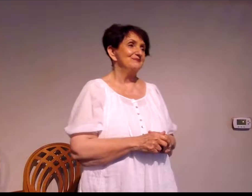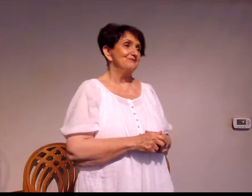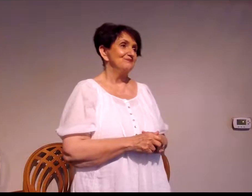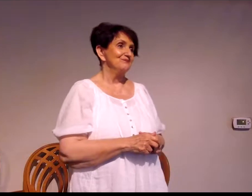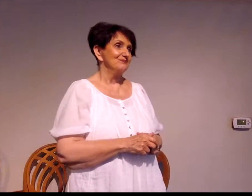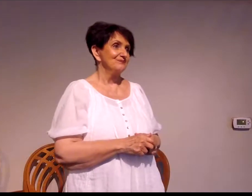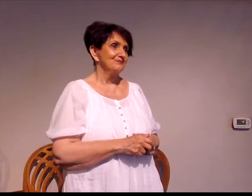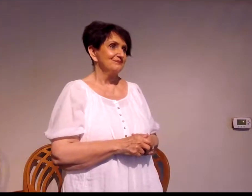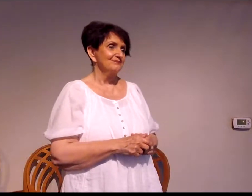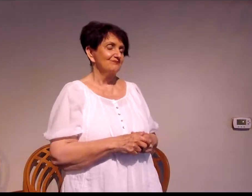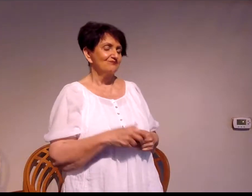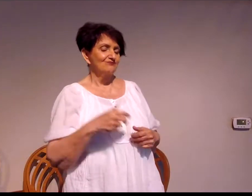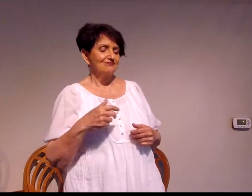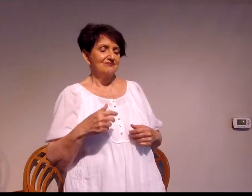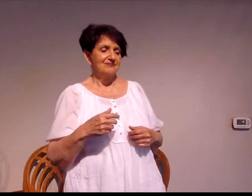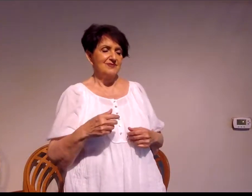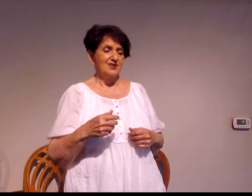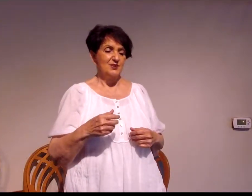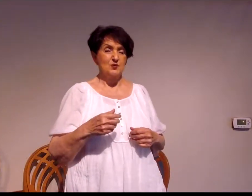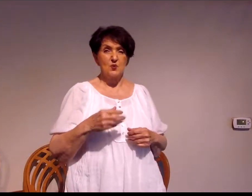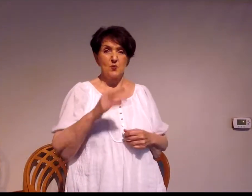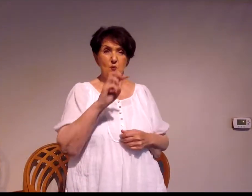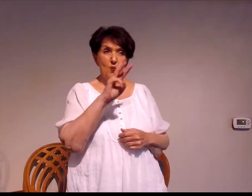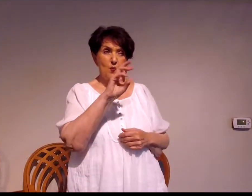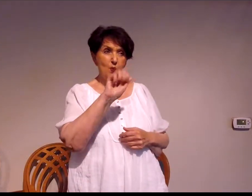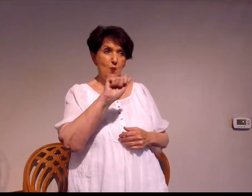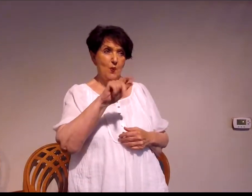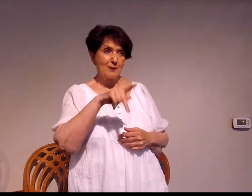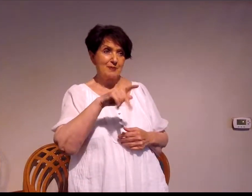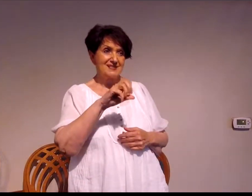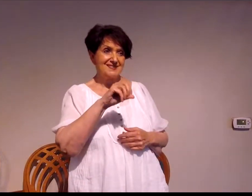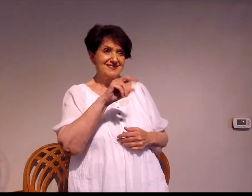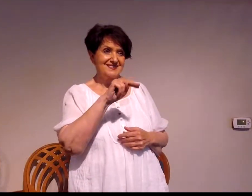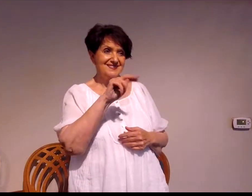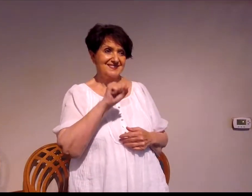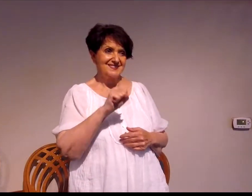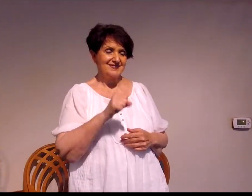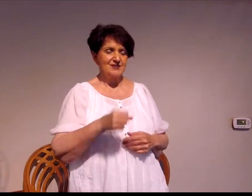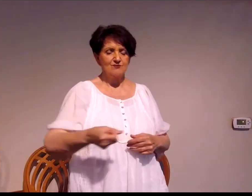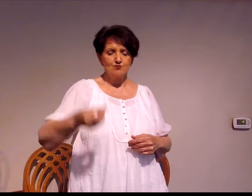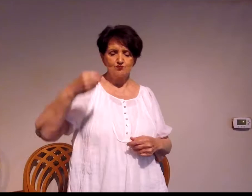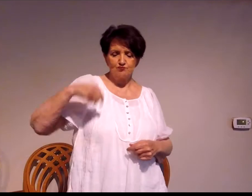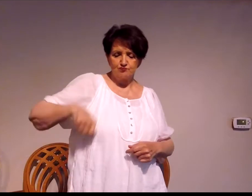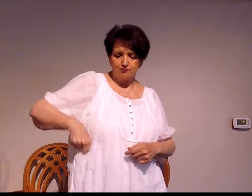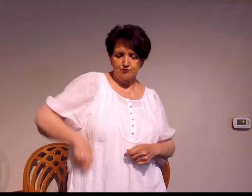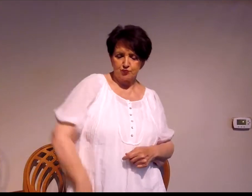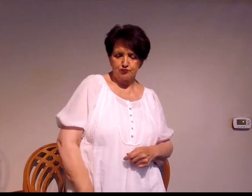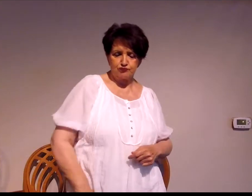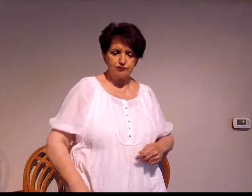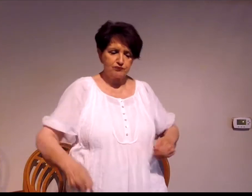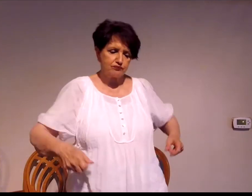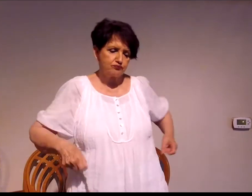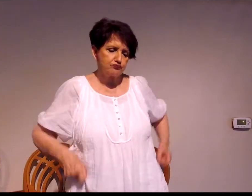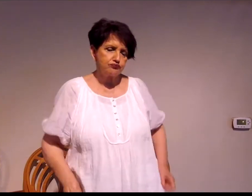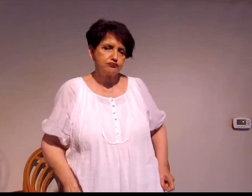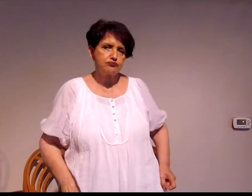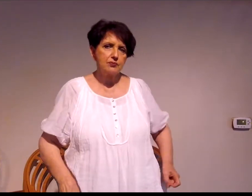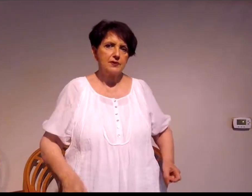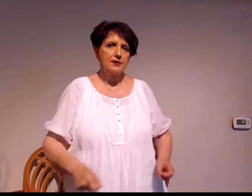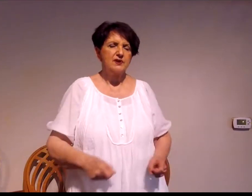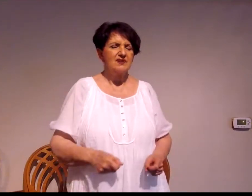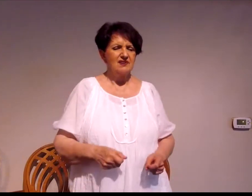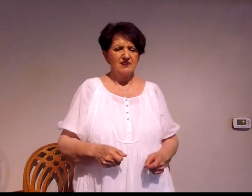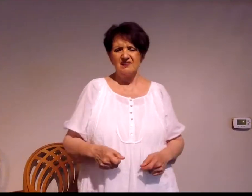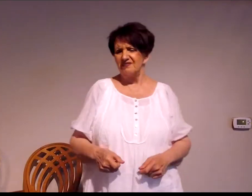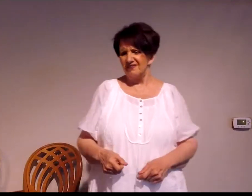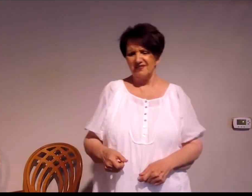As Luke straps on his weapons, Yoda hauntedly advises, "Your weapons, you will not